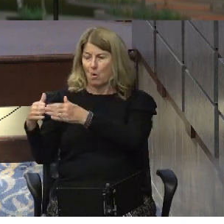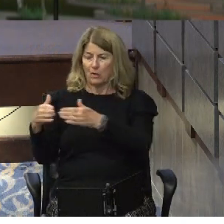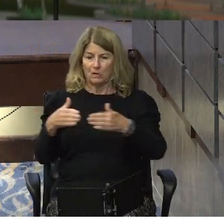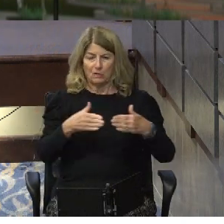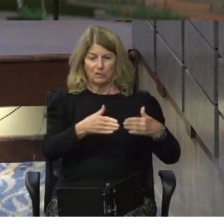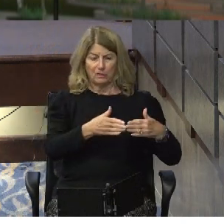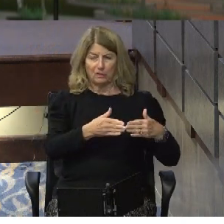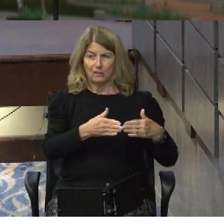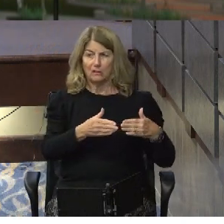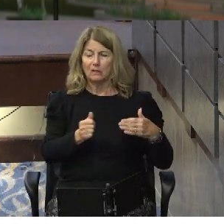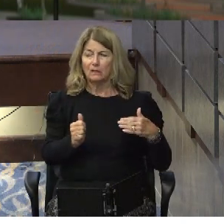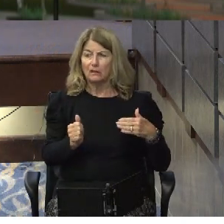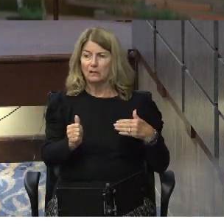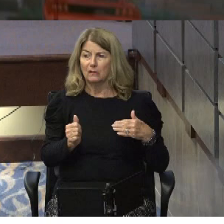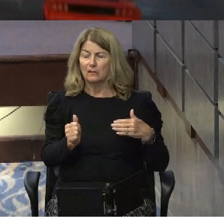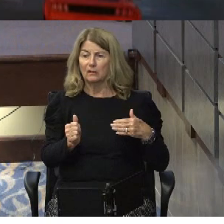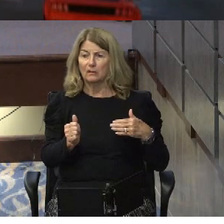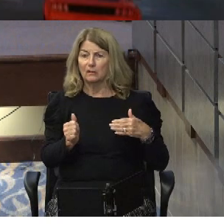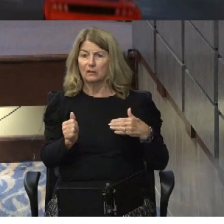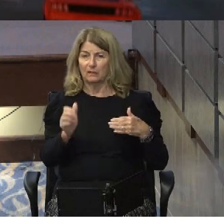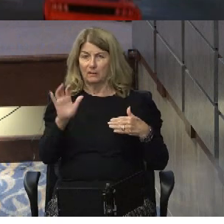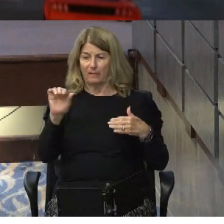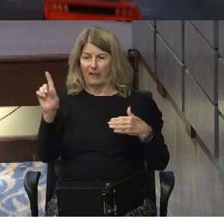the left corner there.